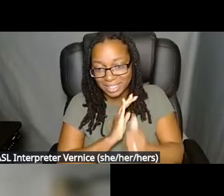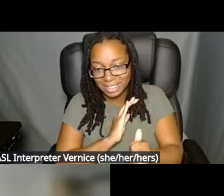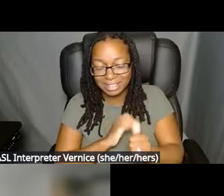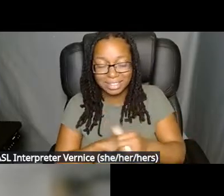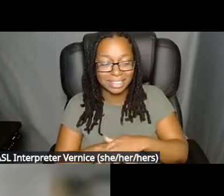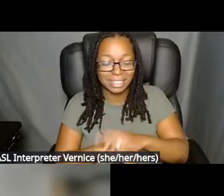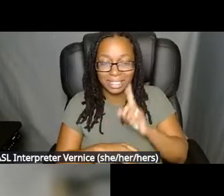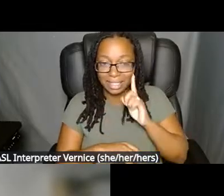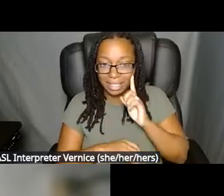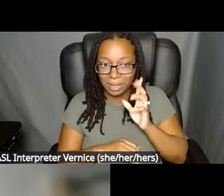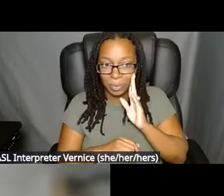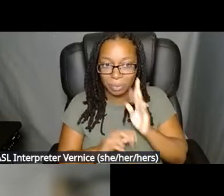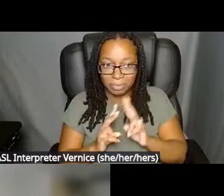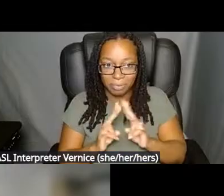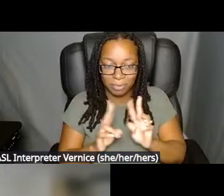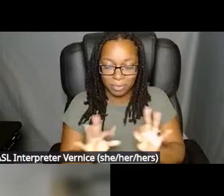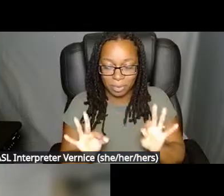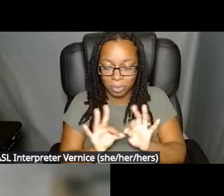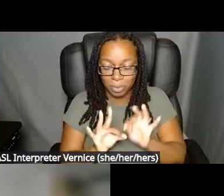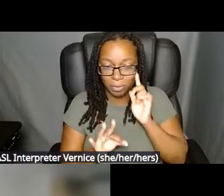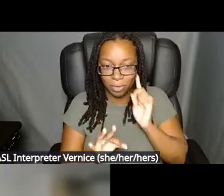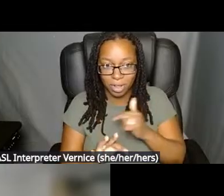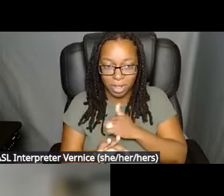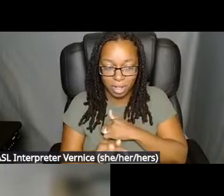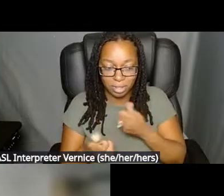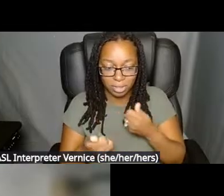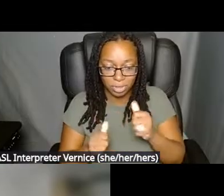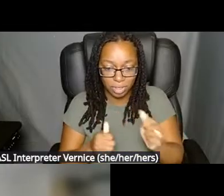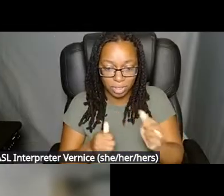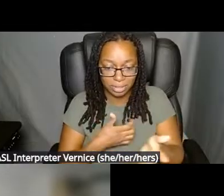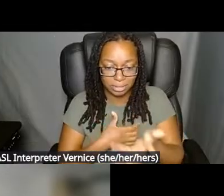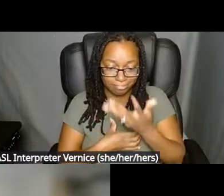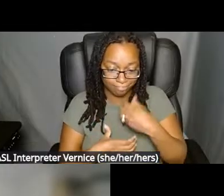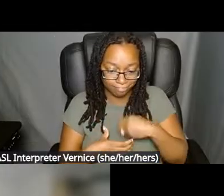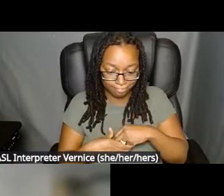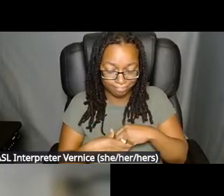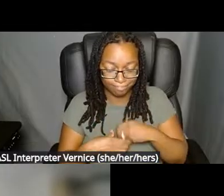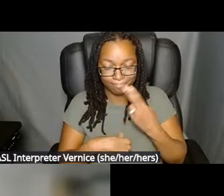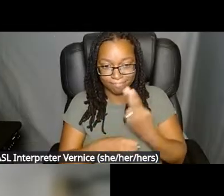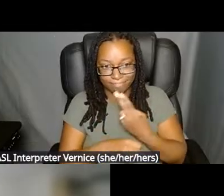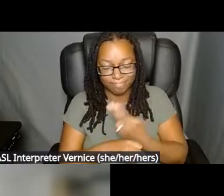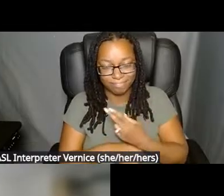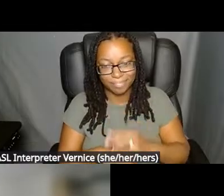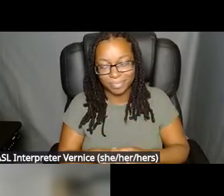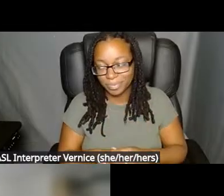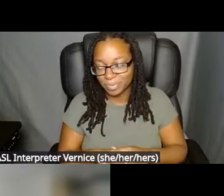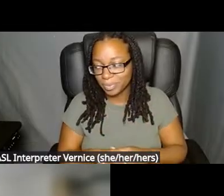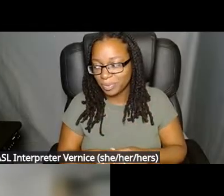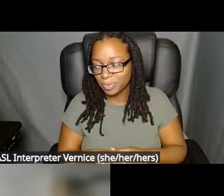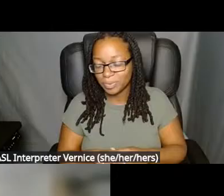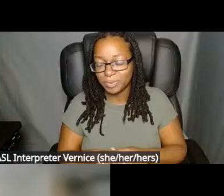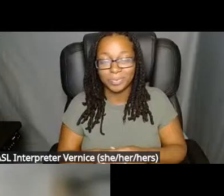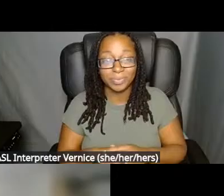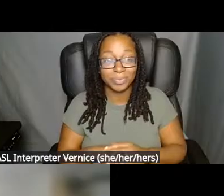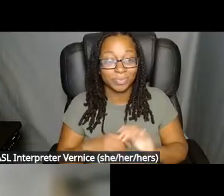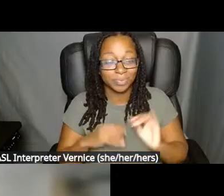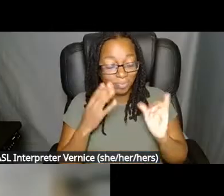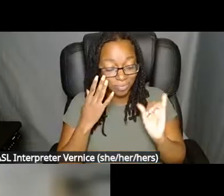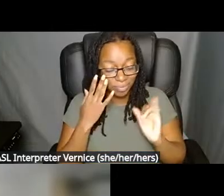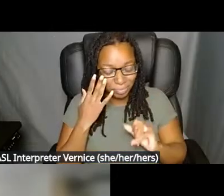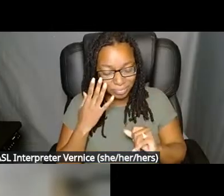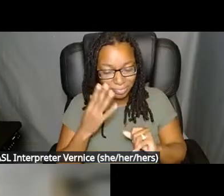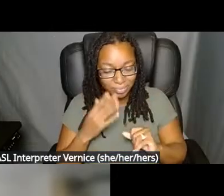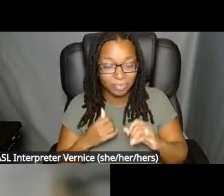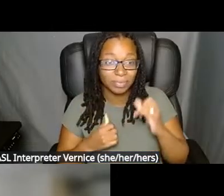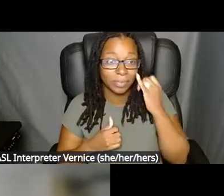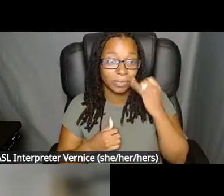are important for us to be able to embody and use. So with that, I think also like if we're thinking